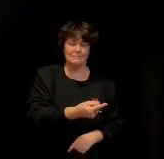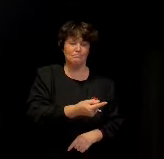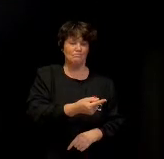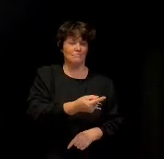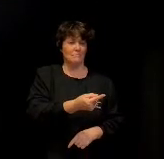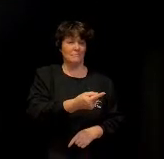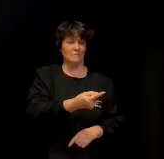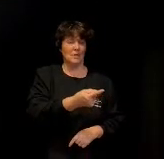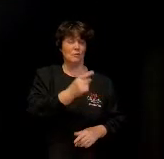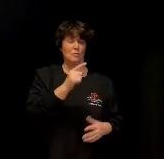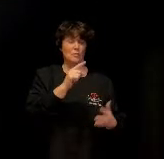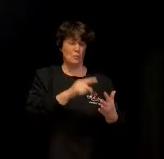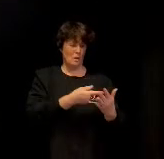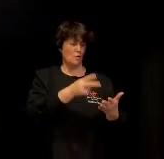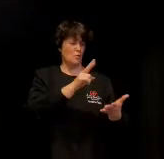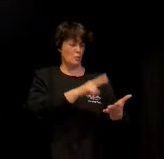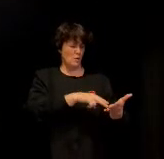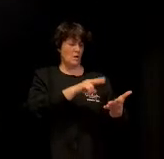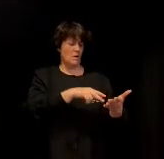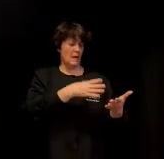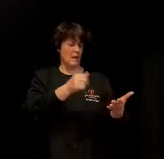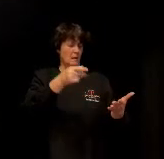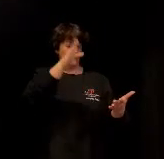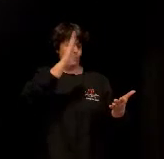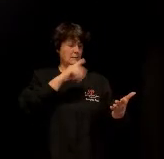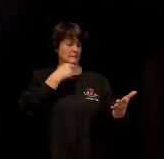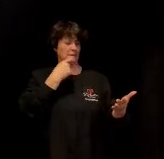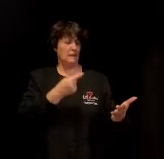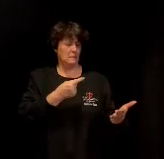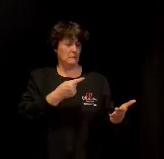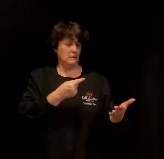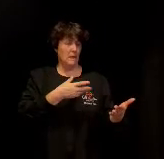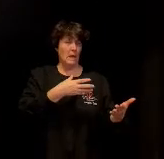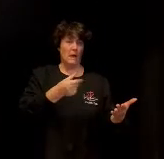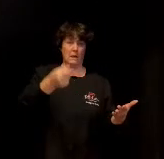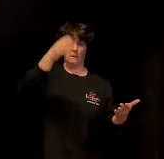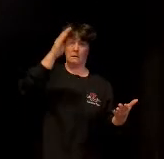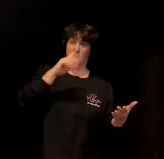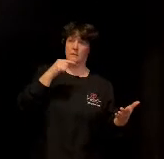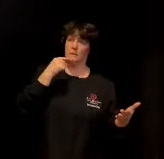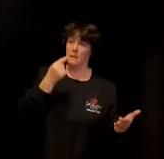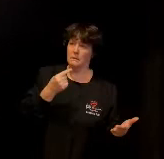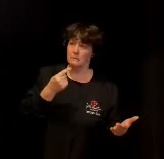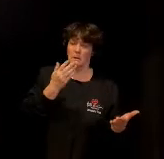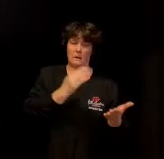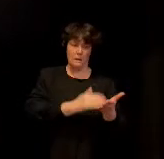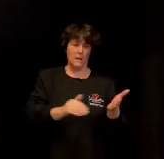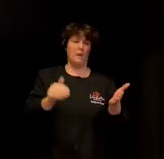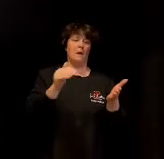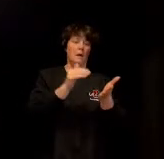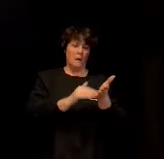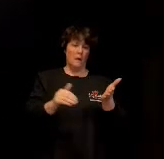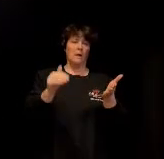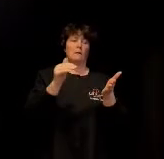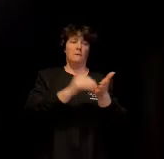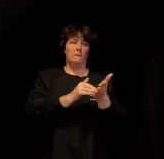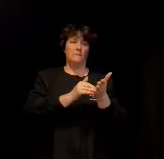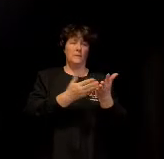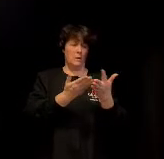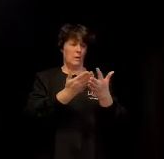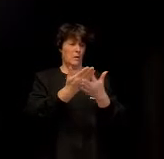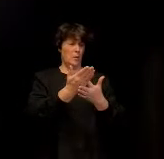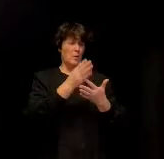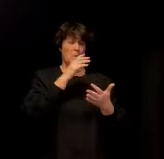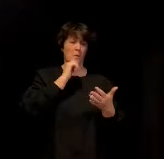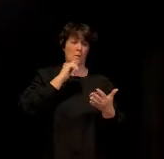And you start reading. And God said. And God said. And God said. We read all throughout the